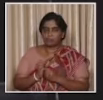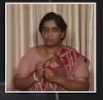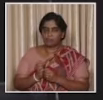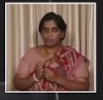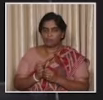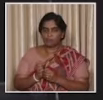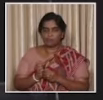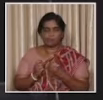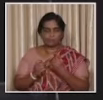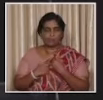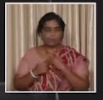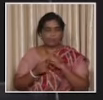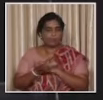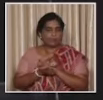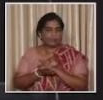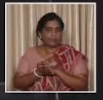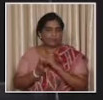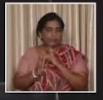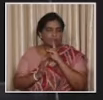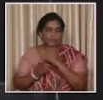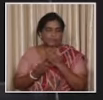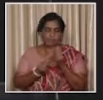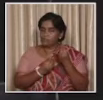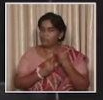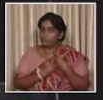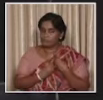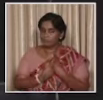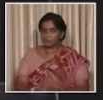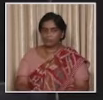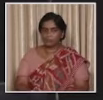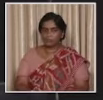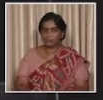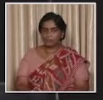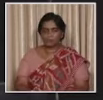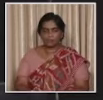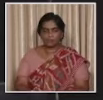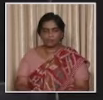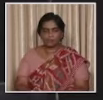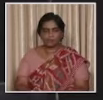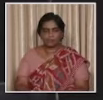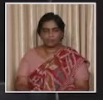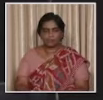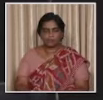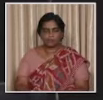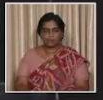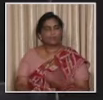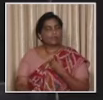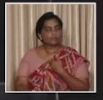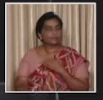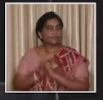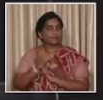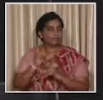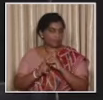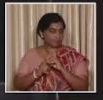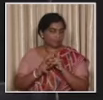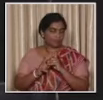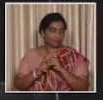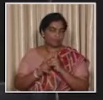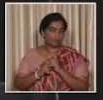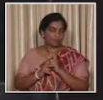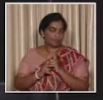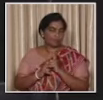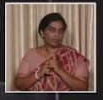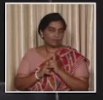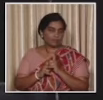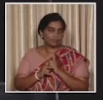matters. So to begin with, the GM post, once I had taken over as the Minister for Water Supply in January 2019,